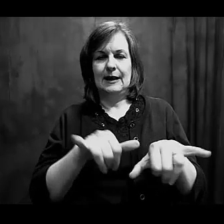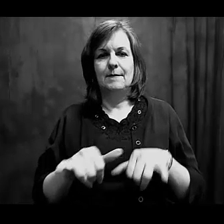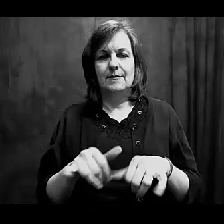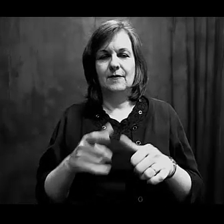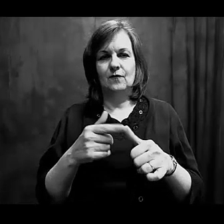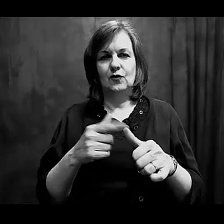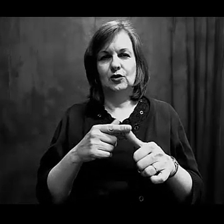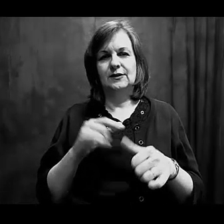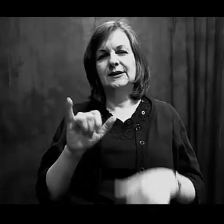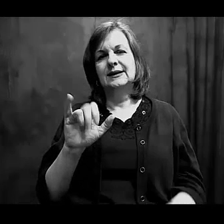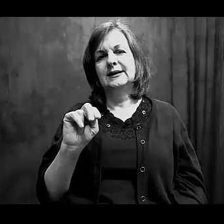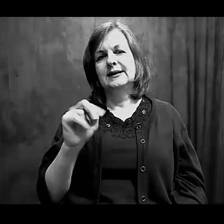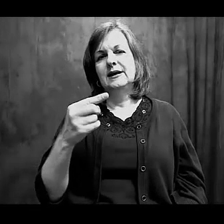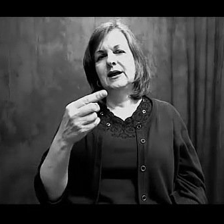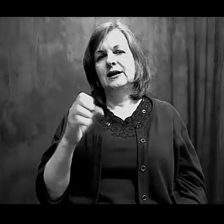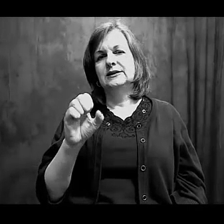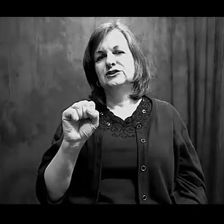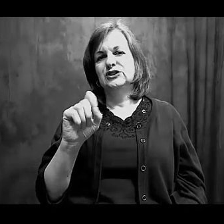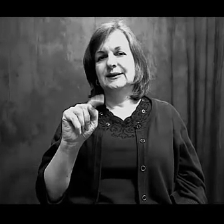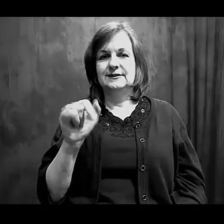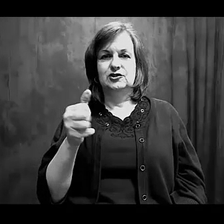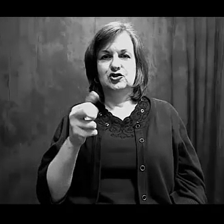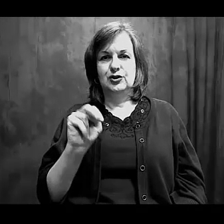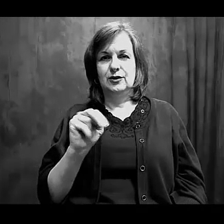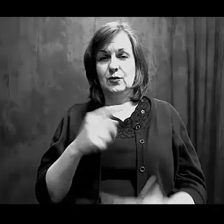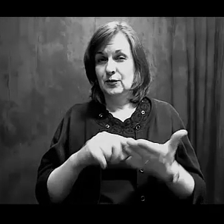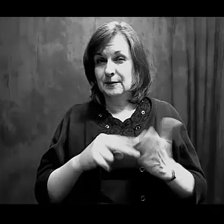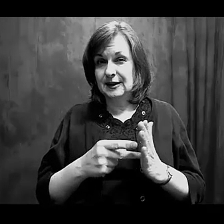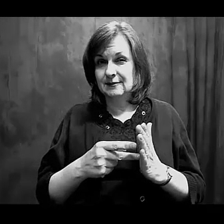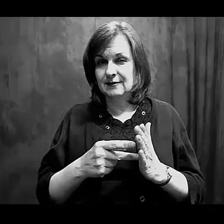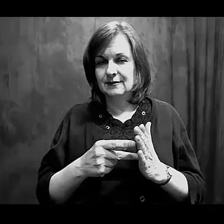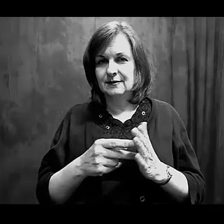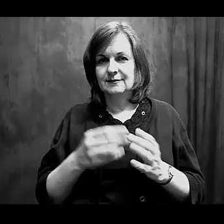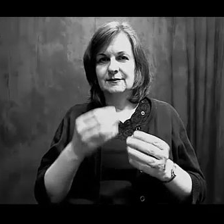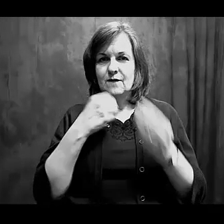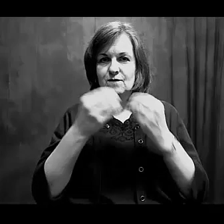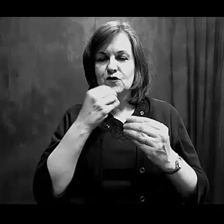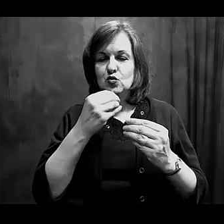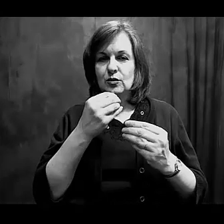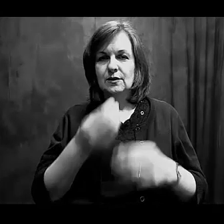for everybody. Ingestion is food into your mouth.